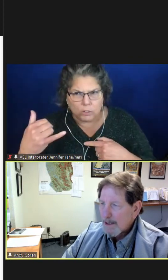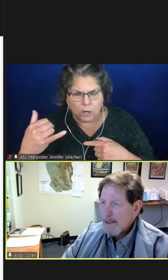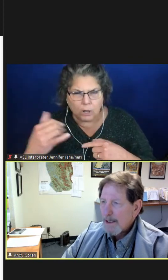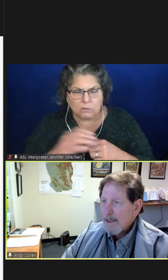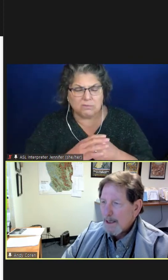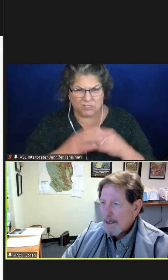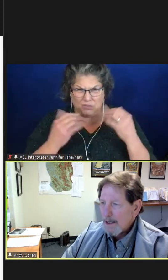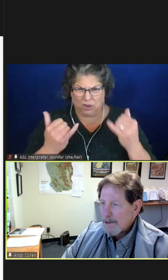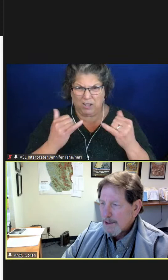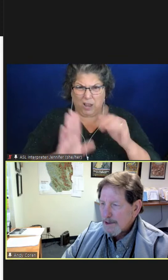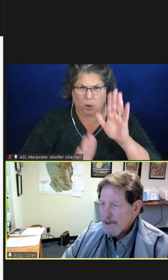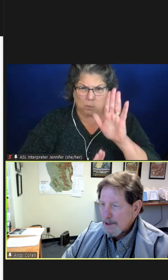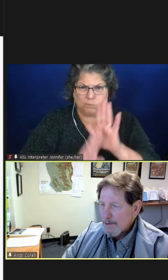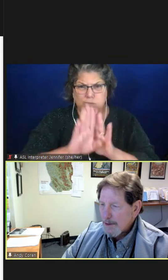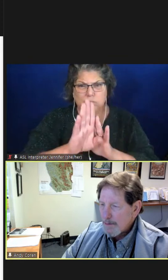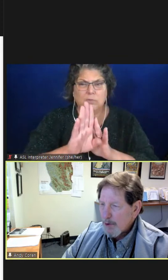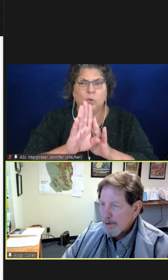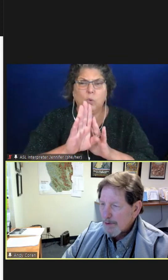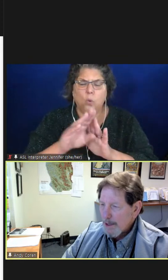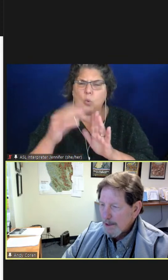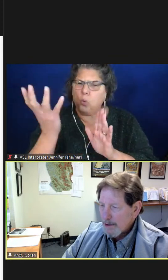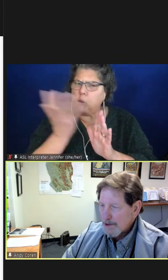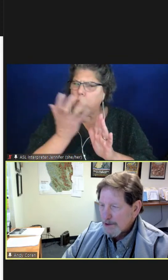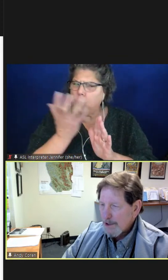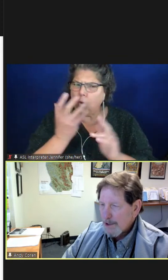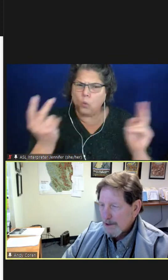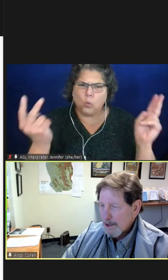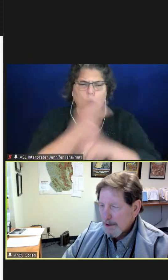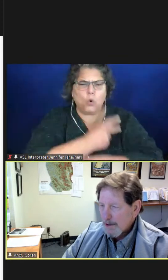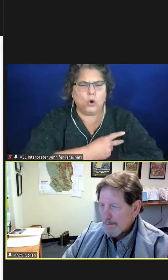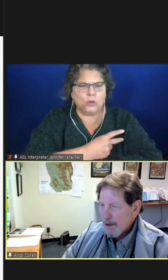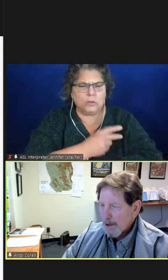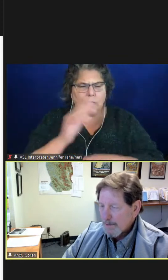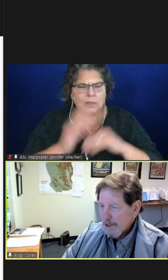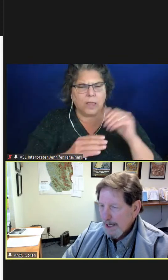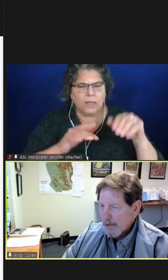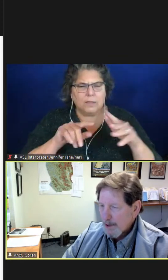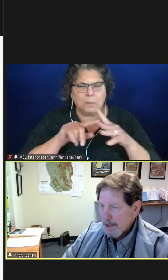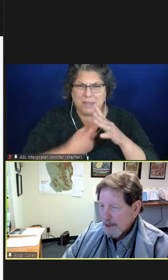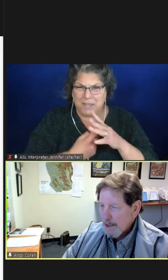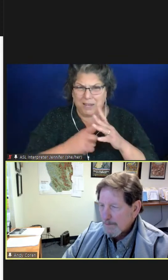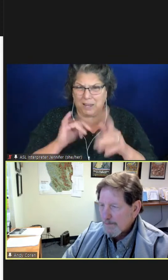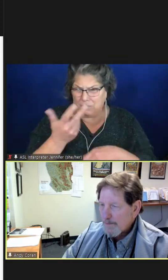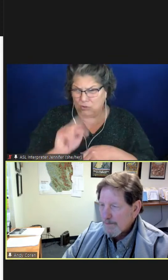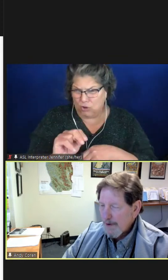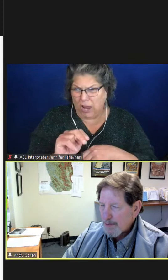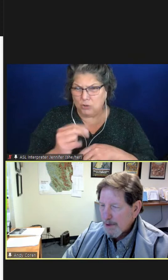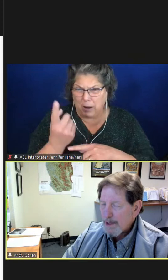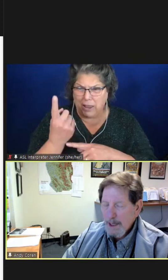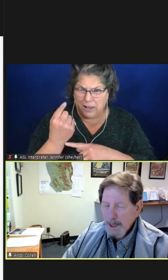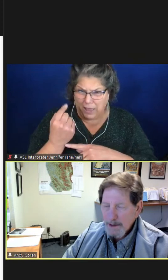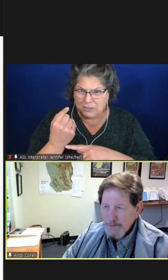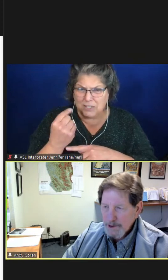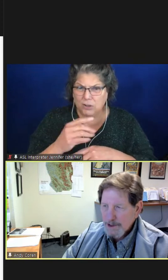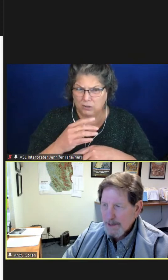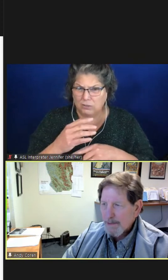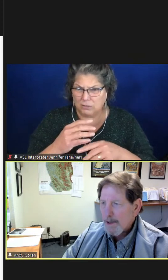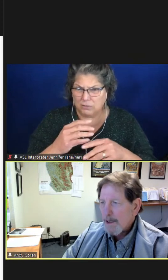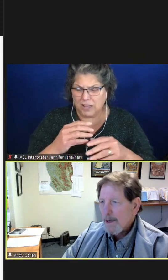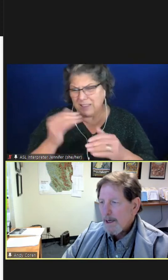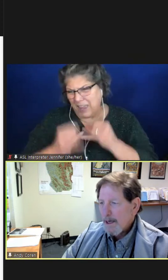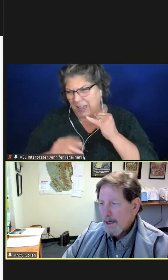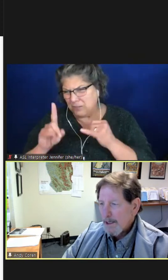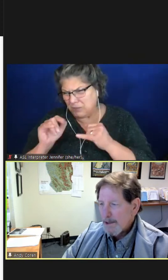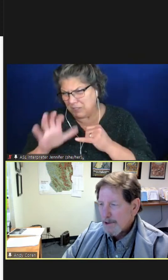peak is considerably more than you can see in the early part of January and the end of February and the end of